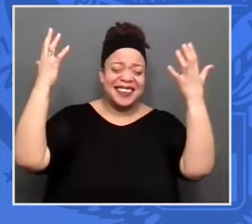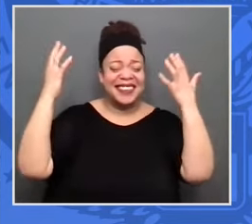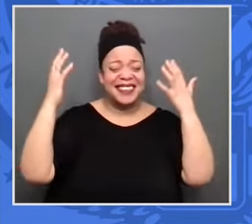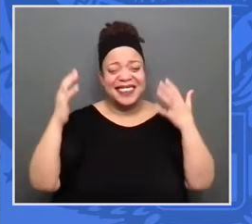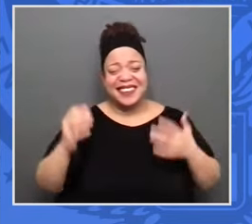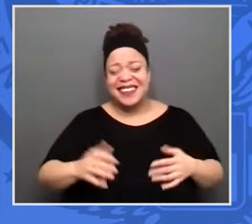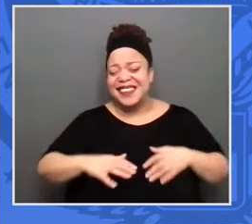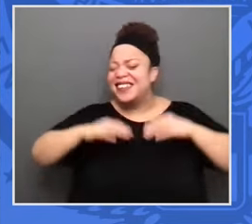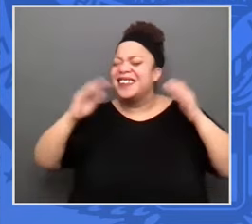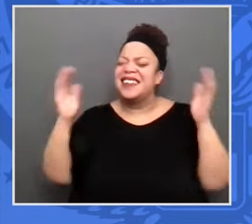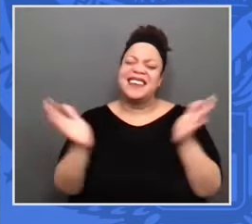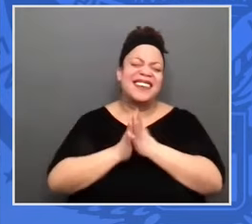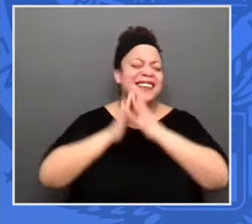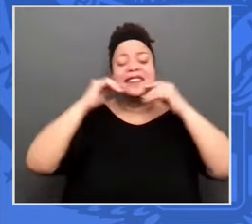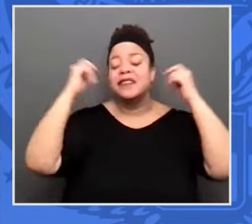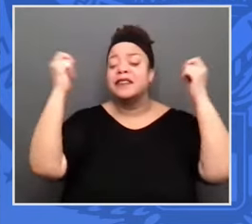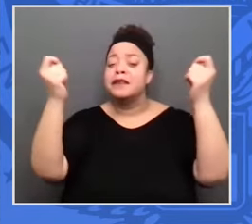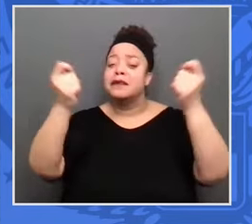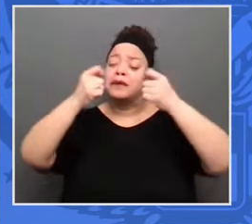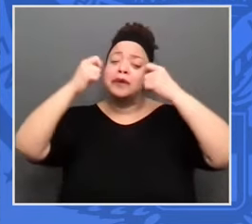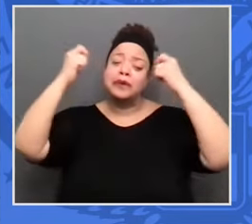Hallelujah.